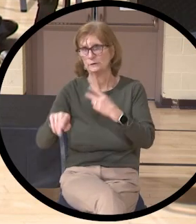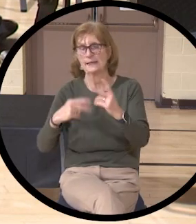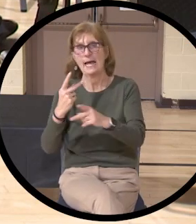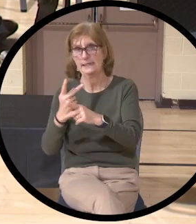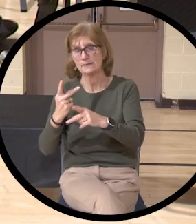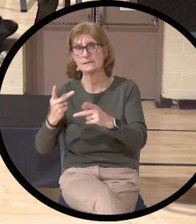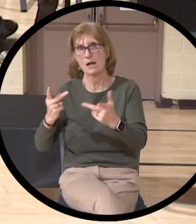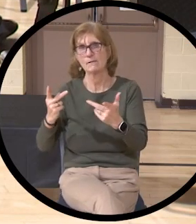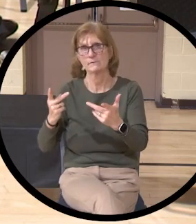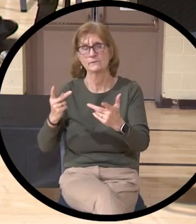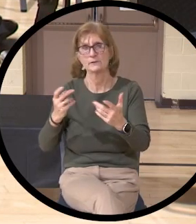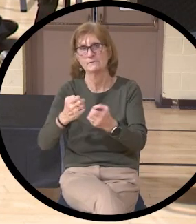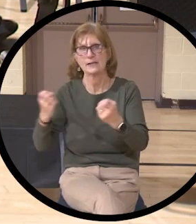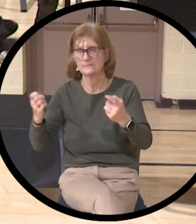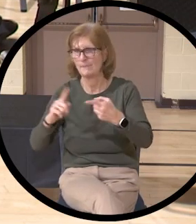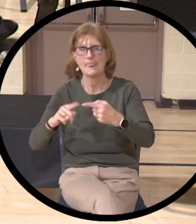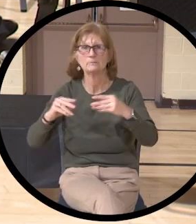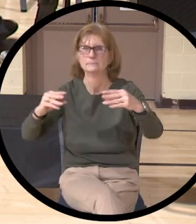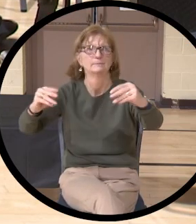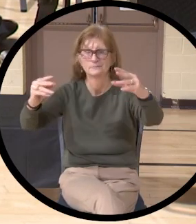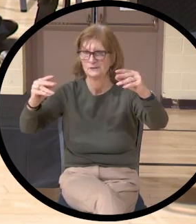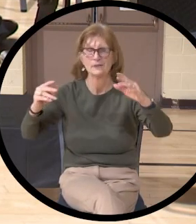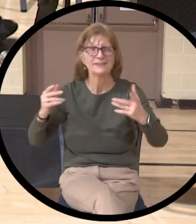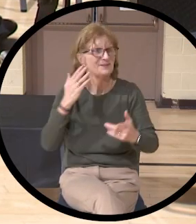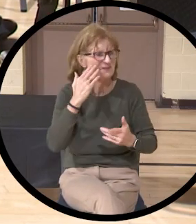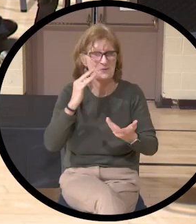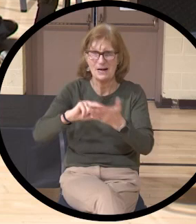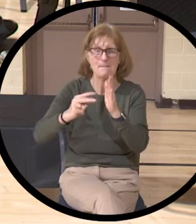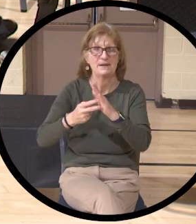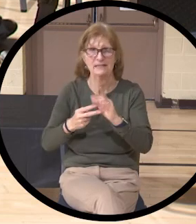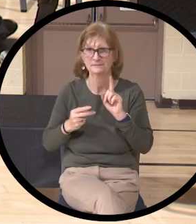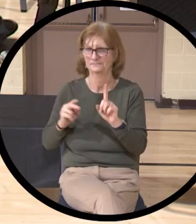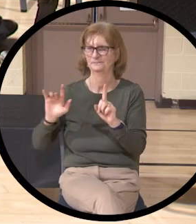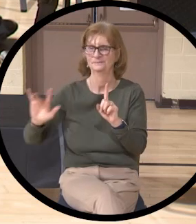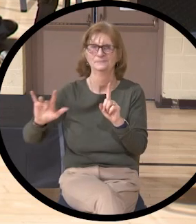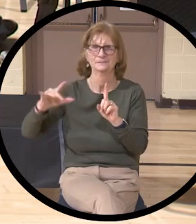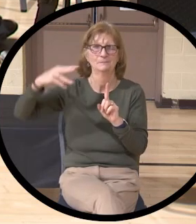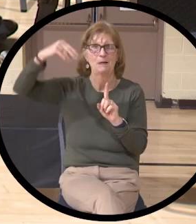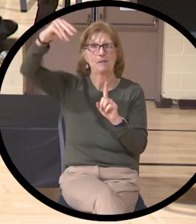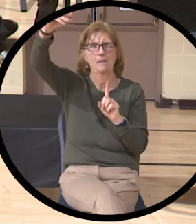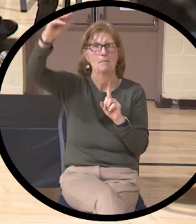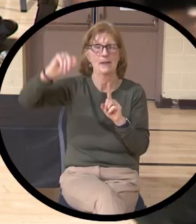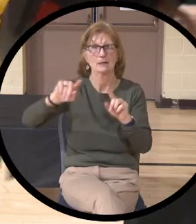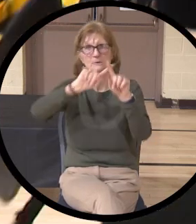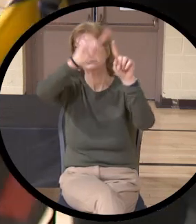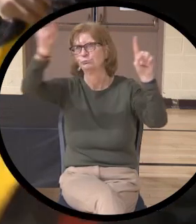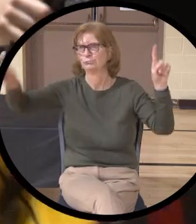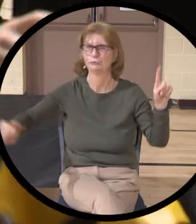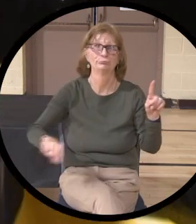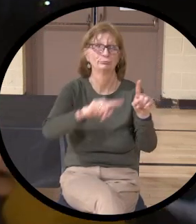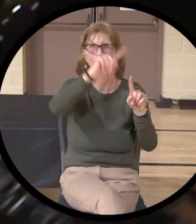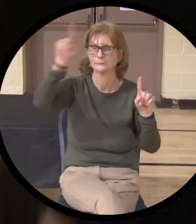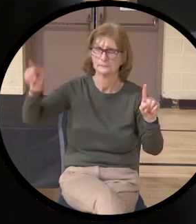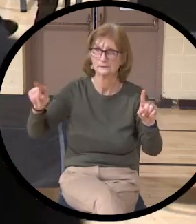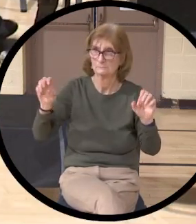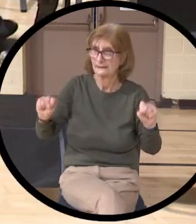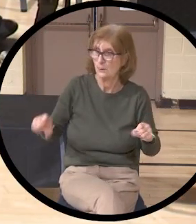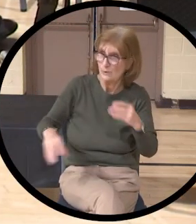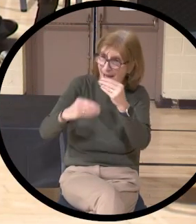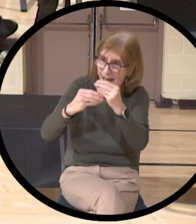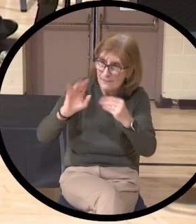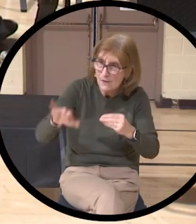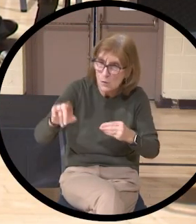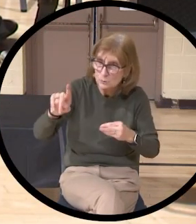beacon, learning my whatever, one way or another, and whether those are part of the scope or could be part of the scope. Solid